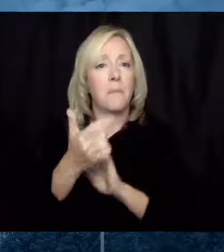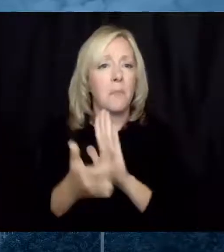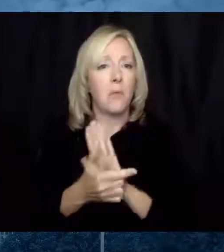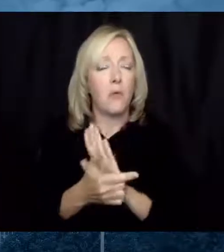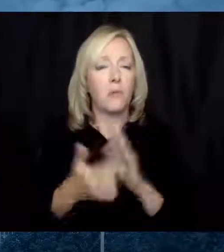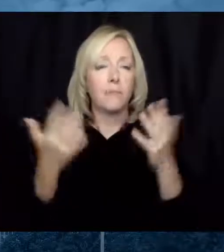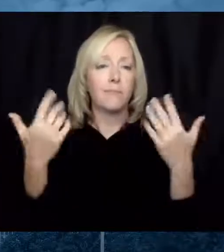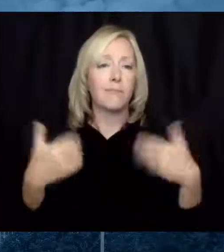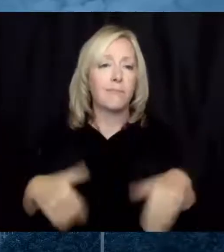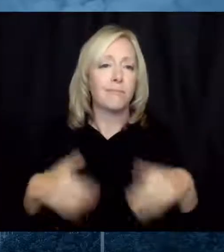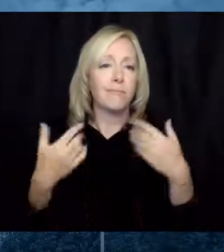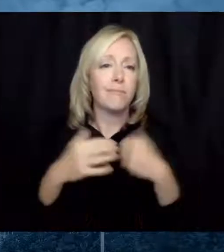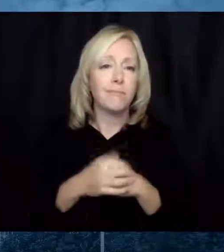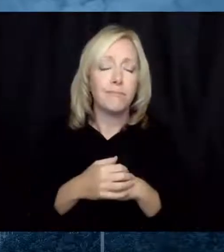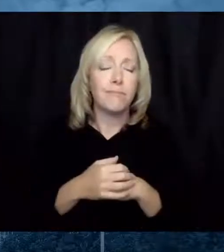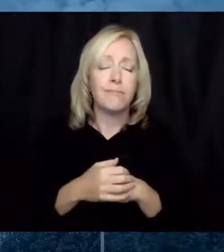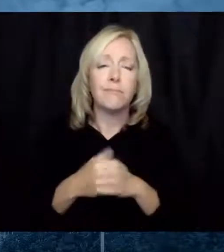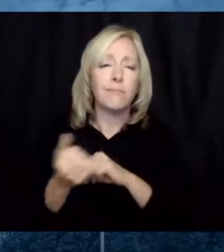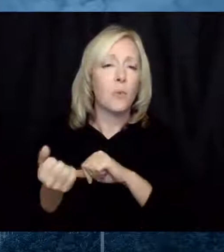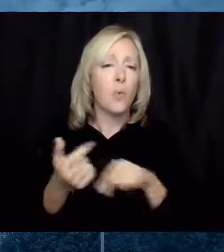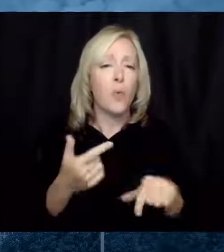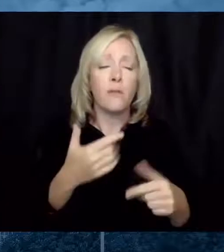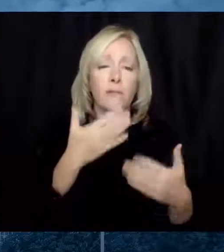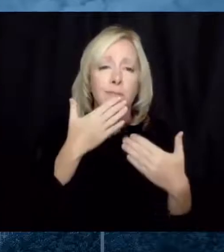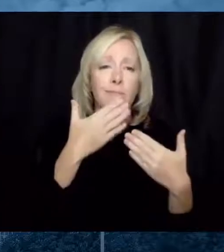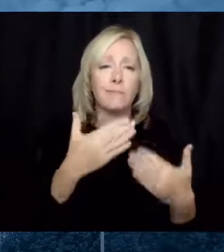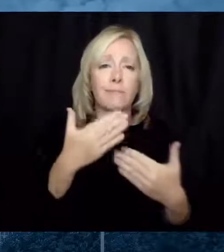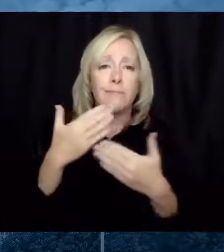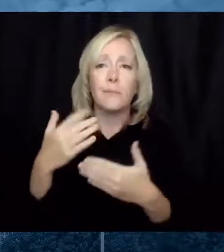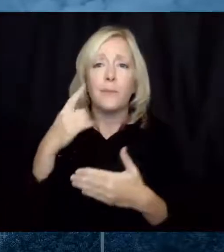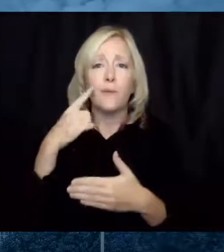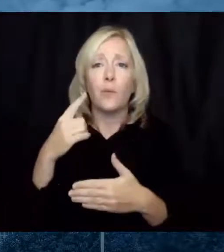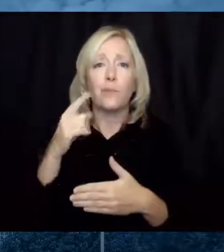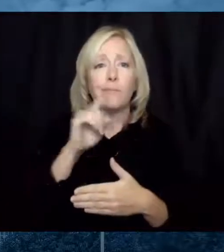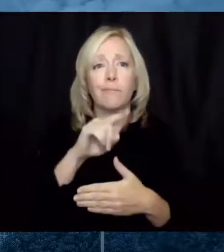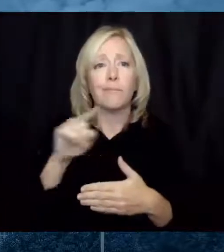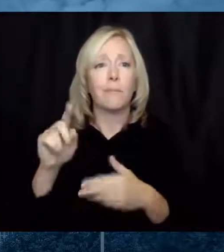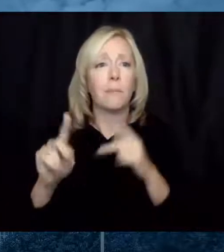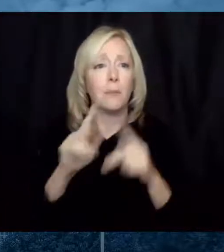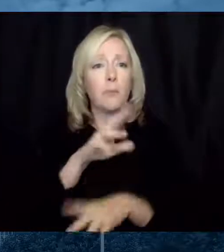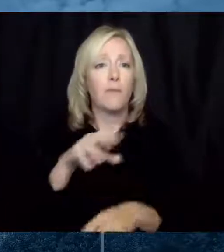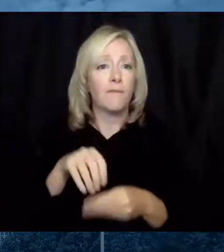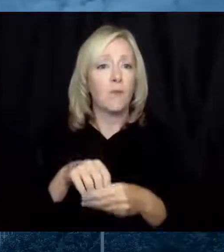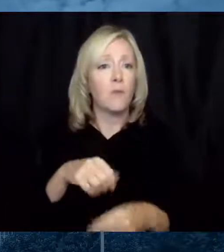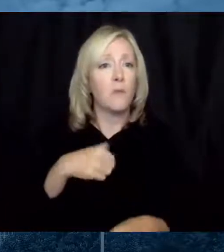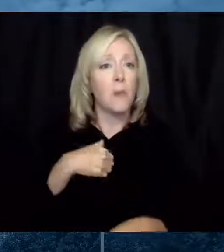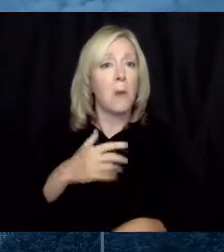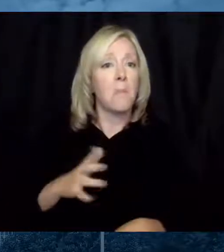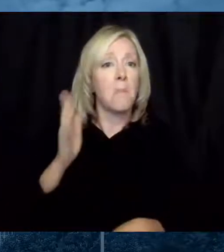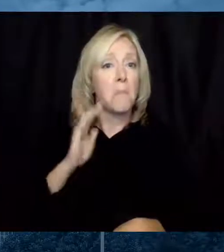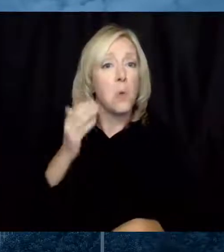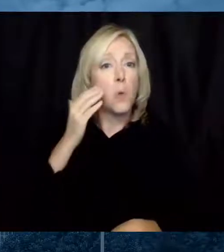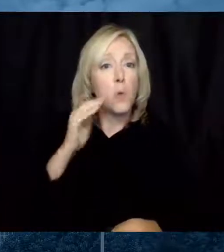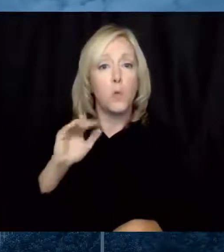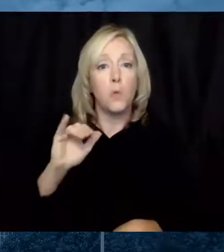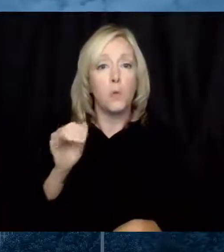We are extremely grateful for all of those who have been involved. I knew Jamie personally. Jamie was my